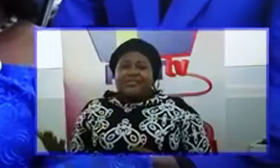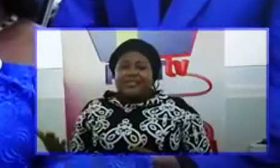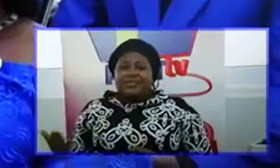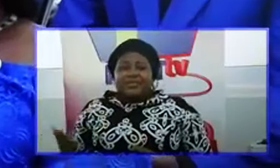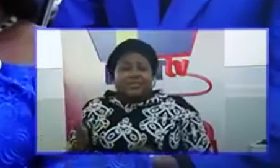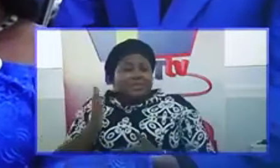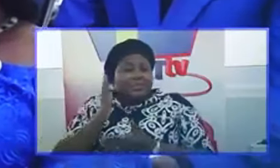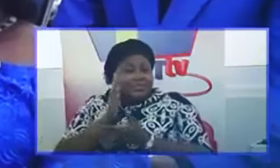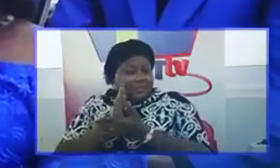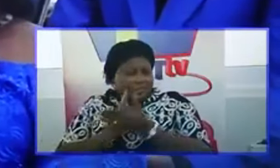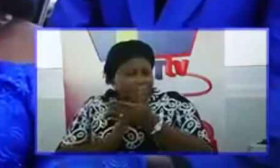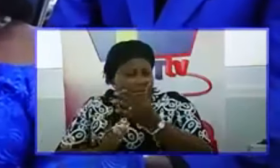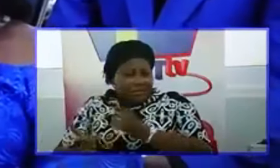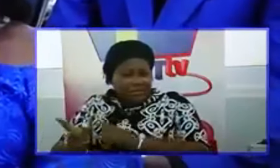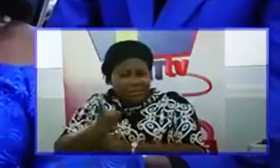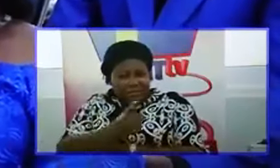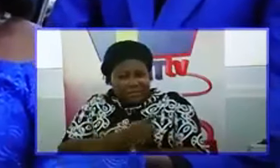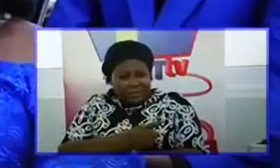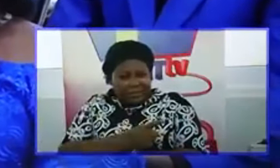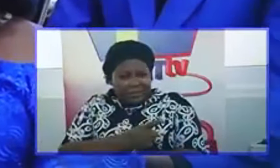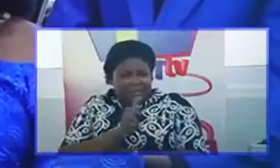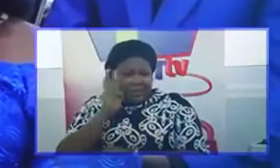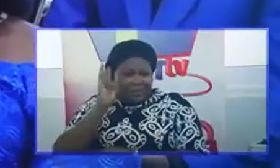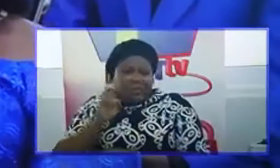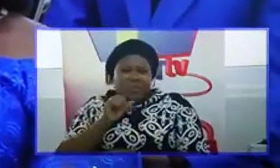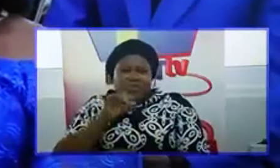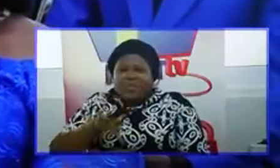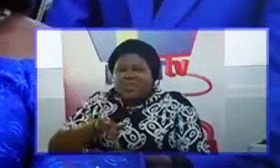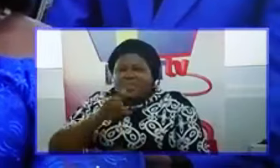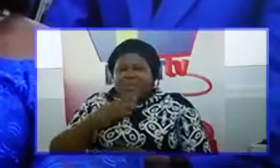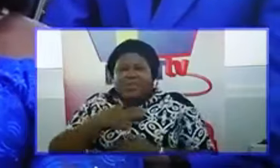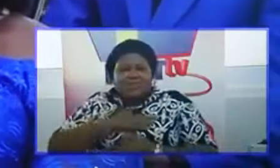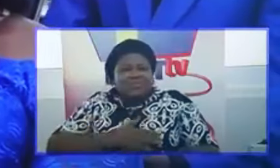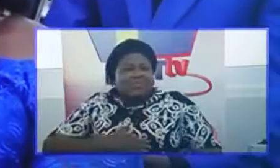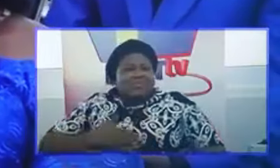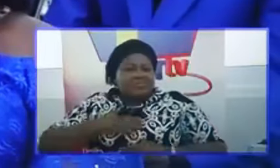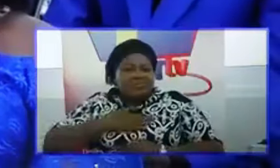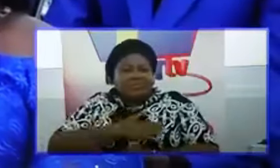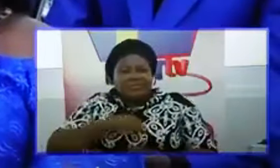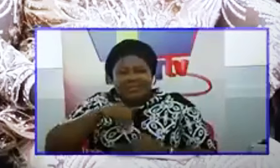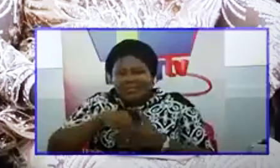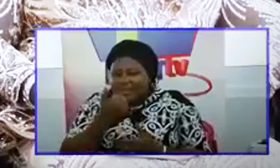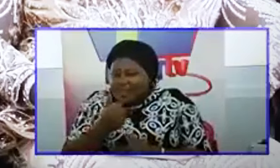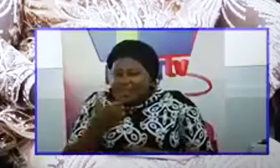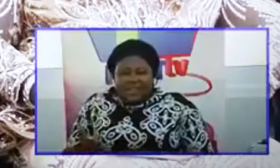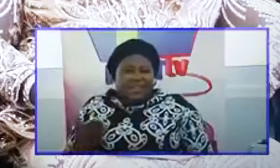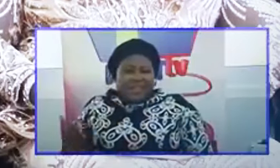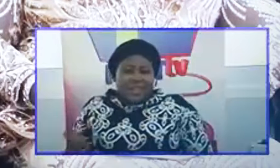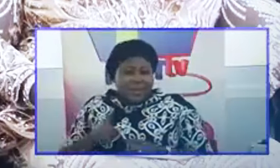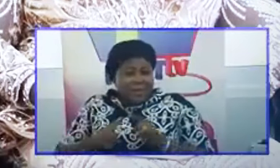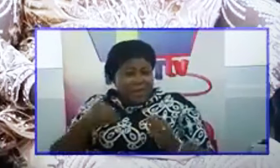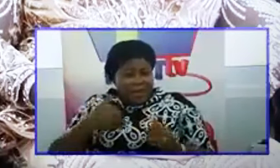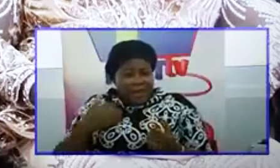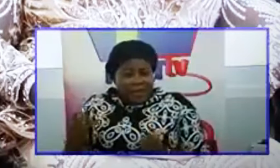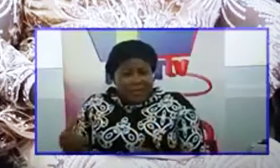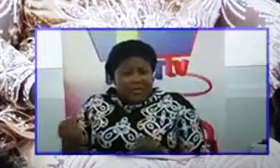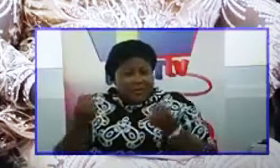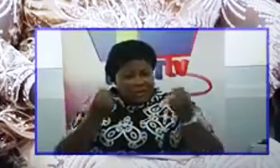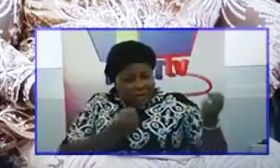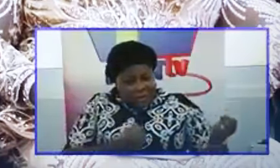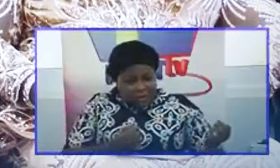Someday will come. You find no pleasure in them. But when you have strength, it's an